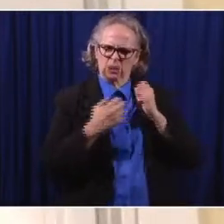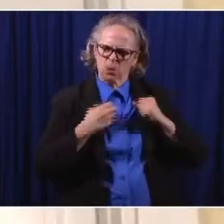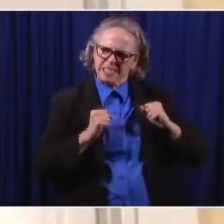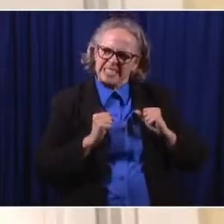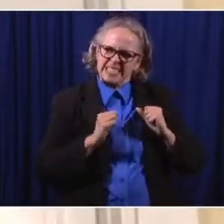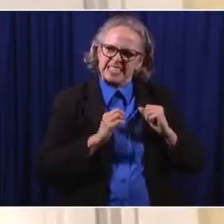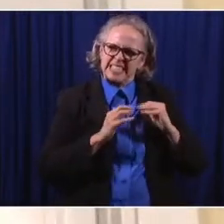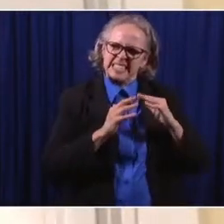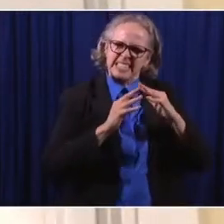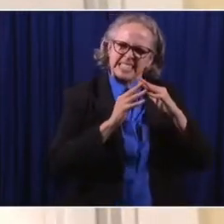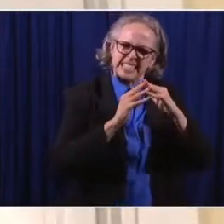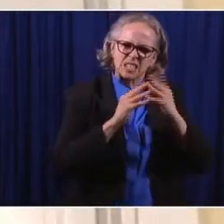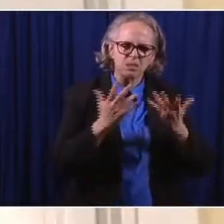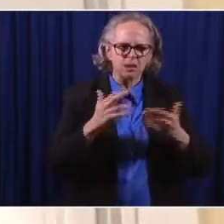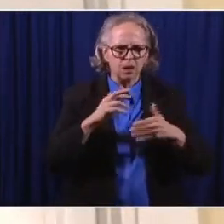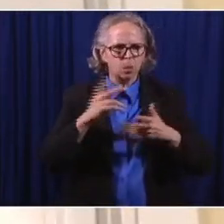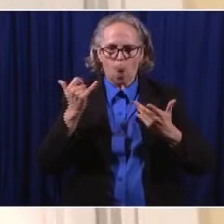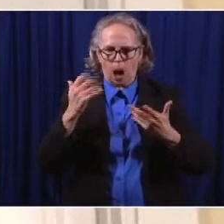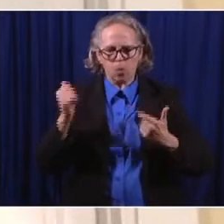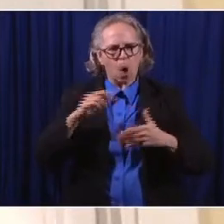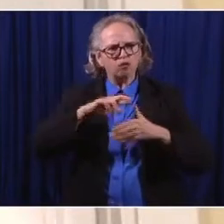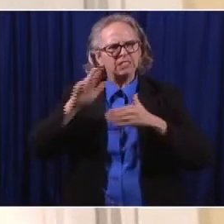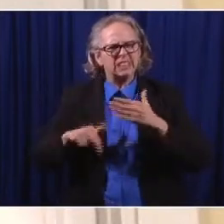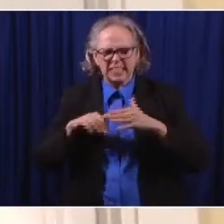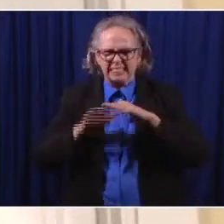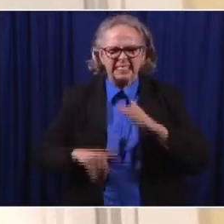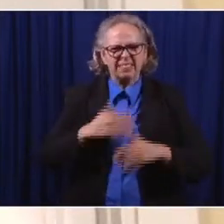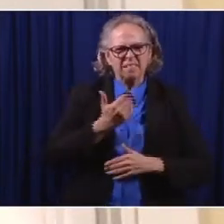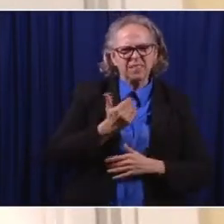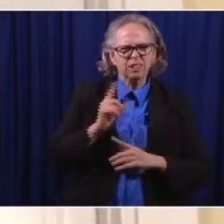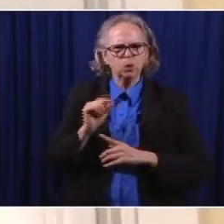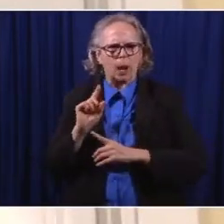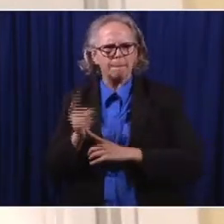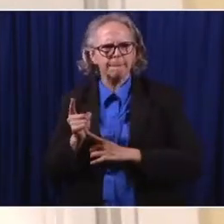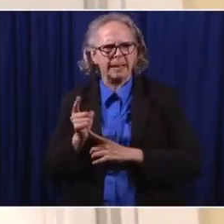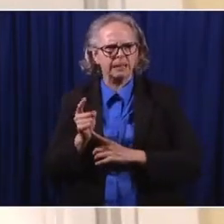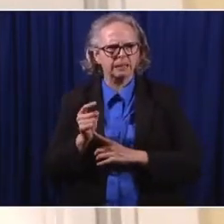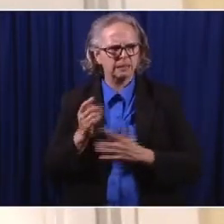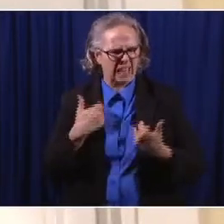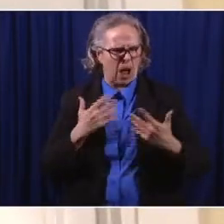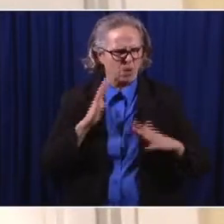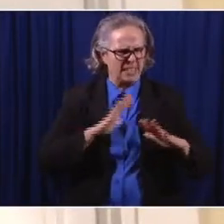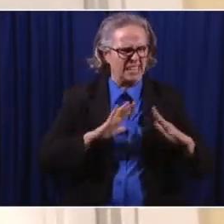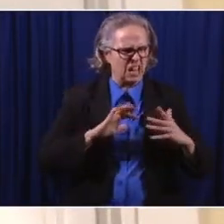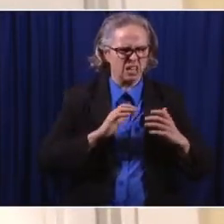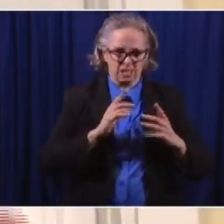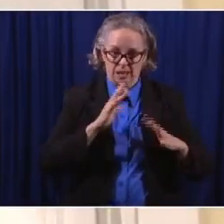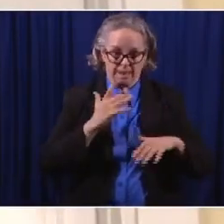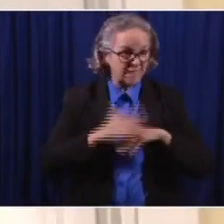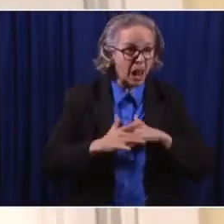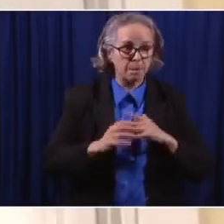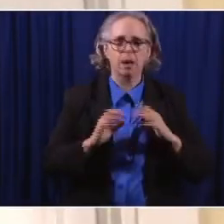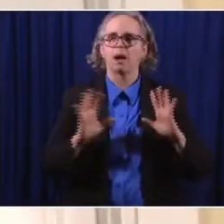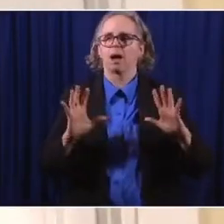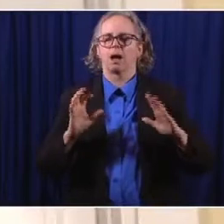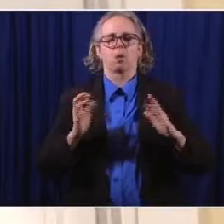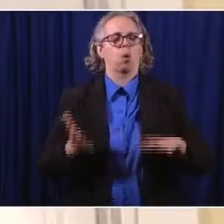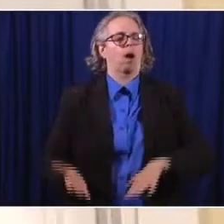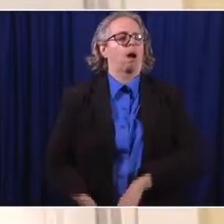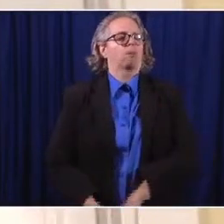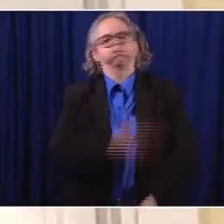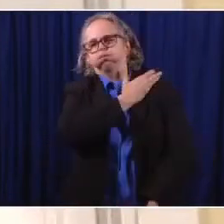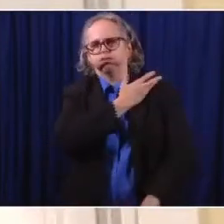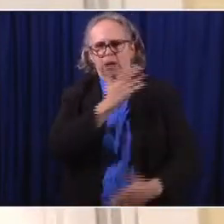once operational, it'll further enhance and advance our testing strategies here in Oxford. And in addition to all this testing that we're doing,